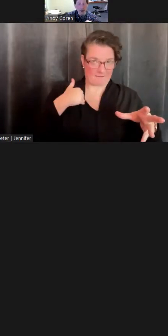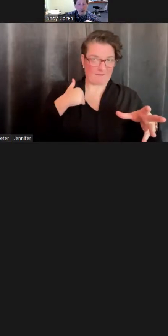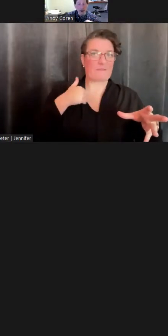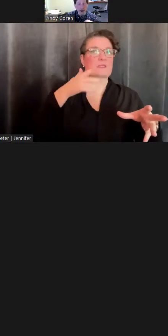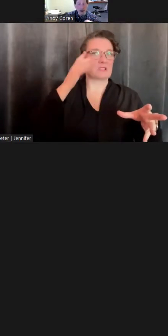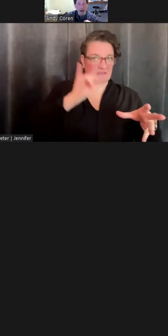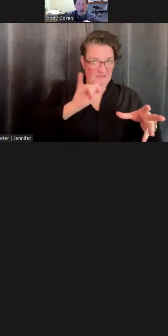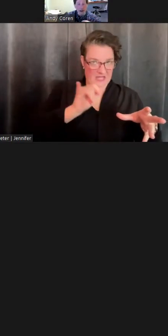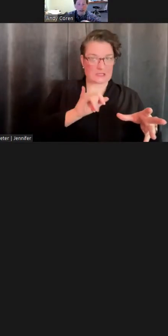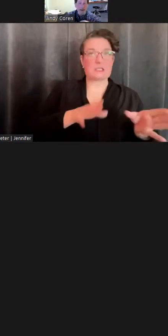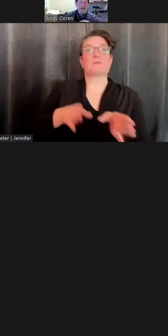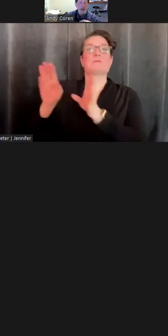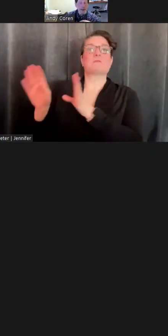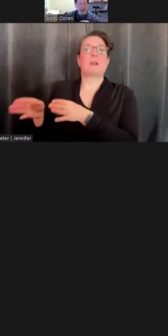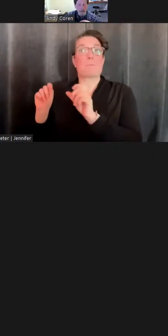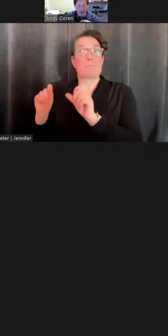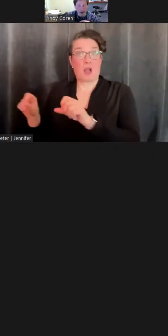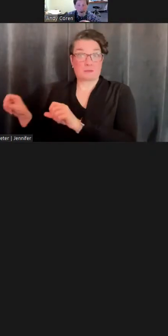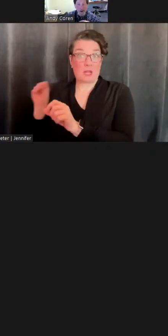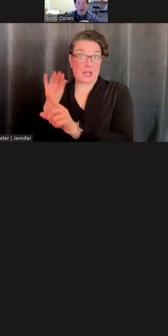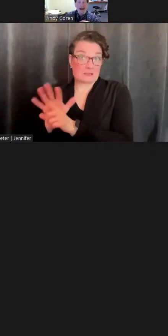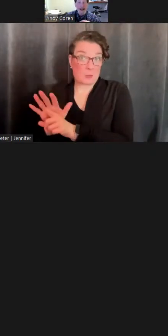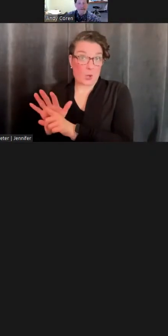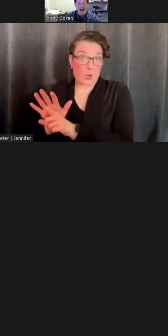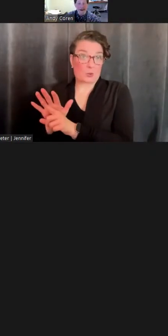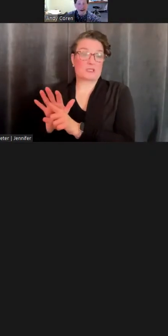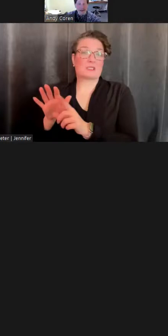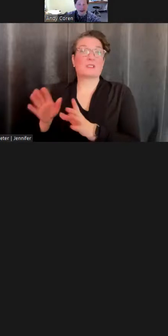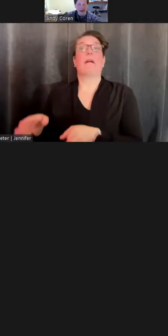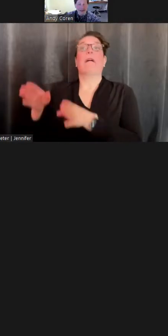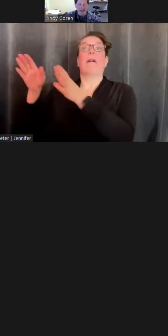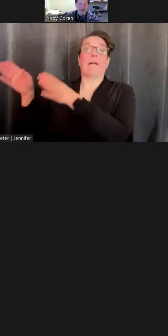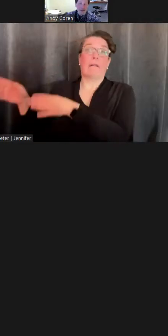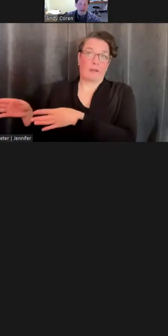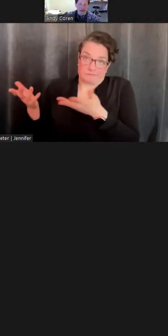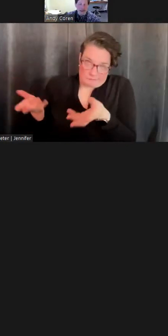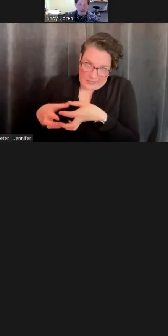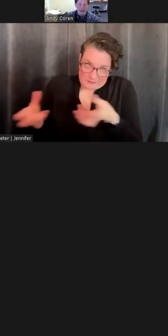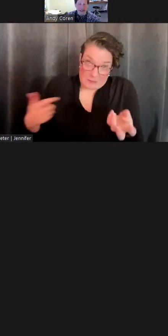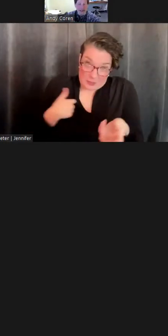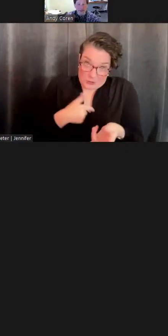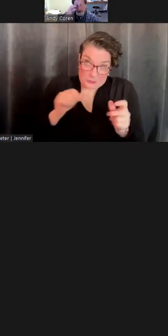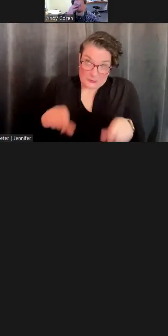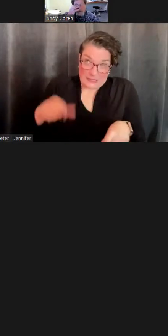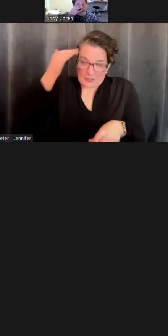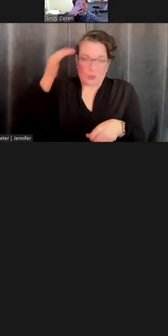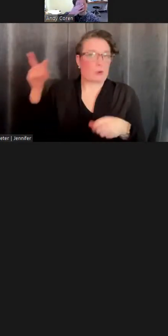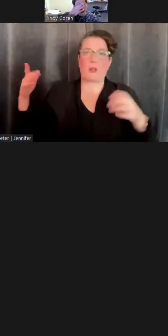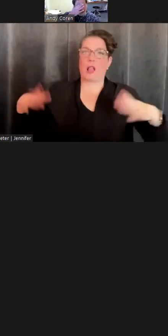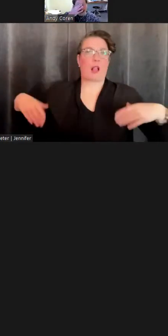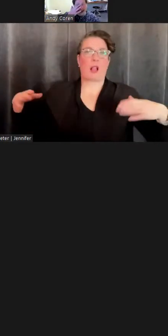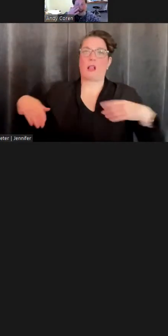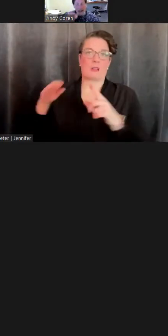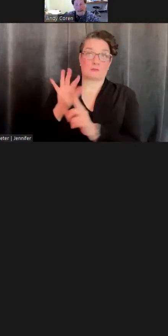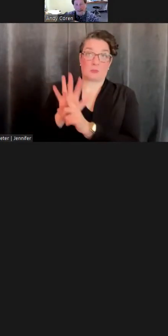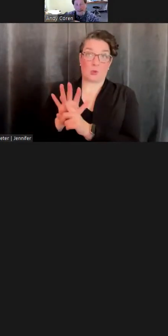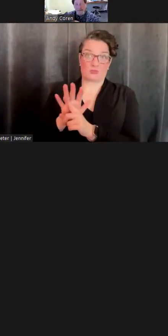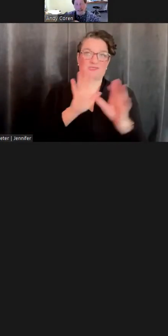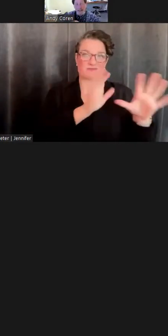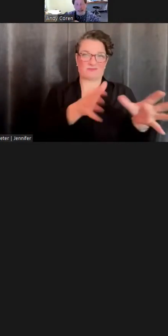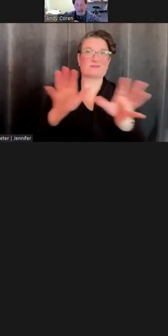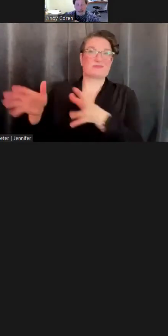we know, as well as anyone can know, have not come in contact with this disease. And that's a very effective way